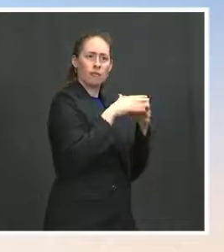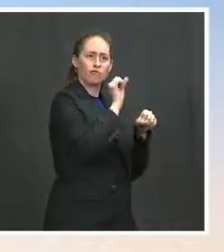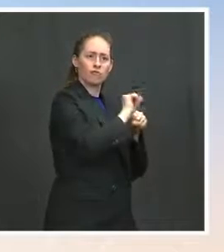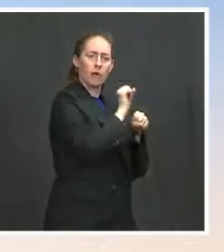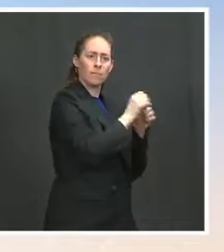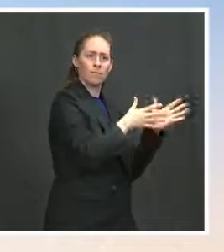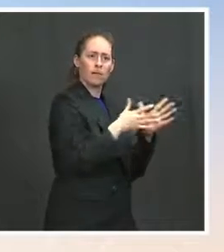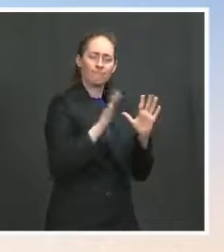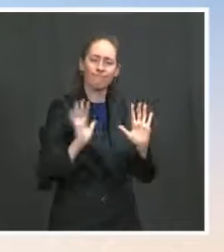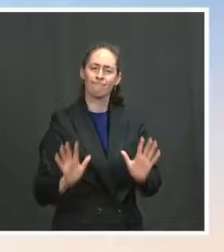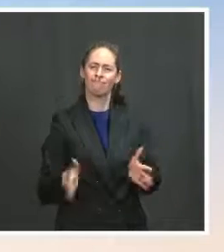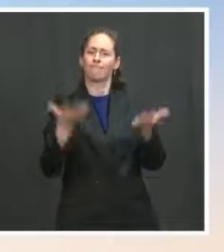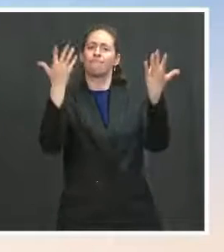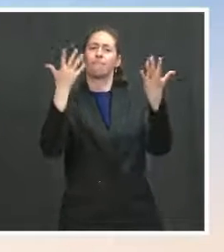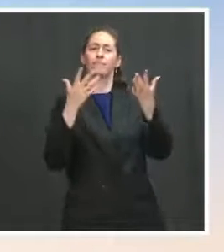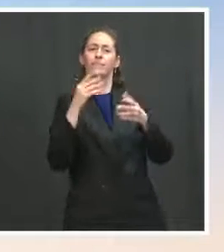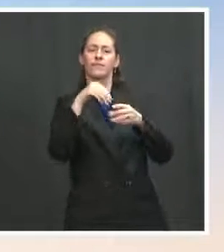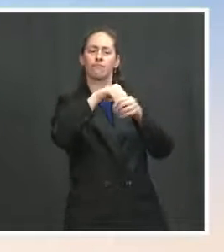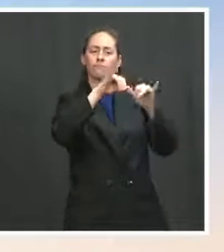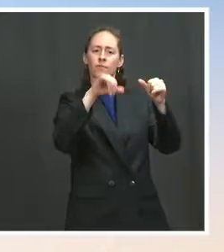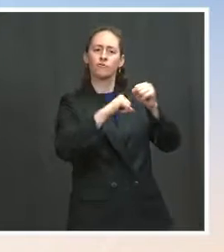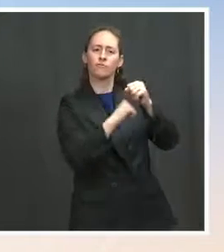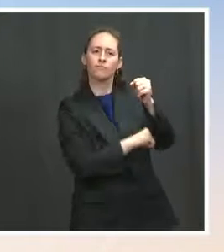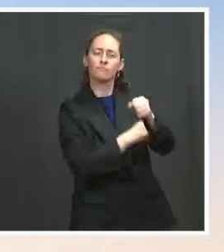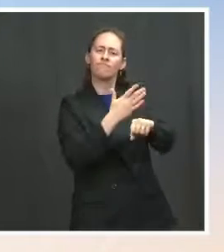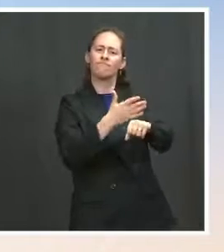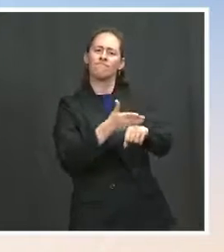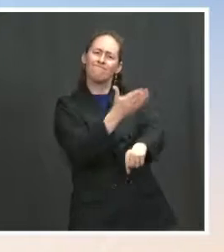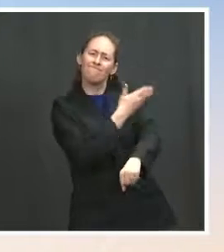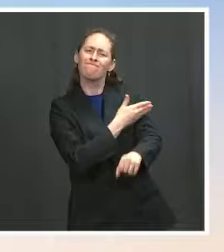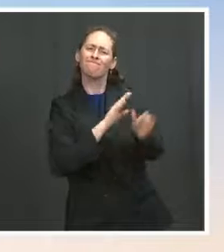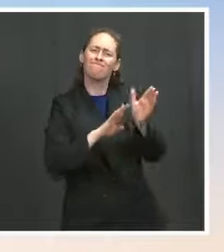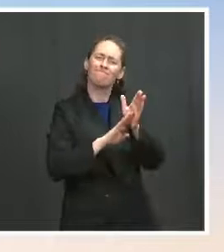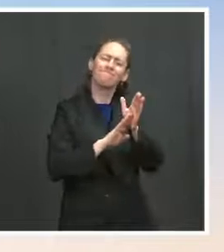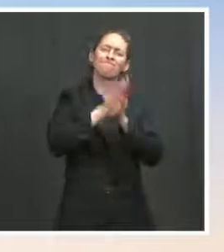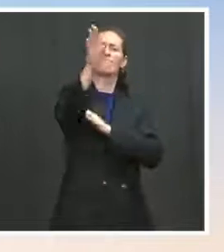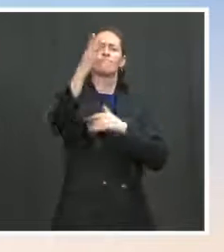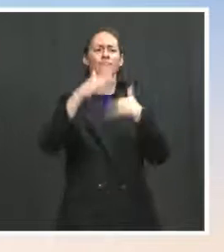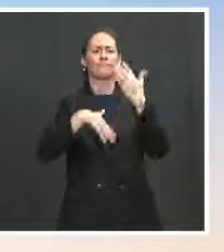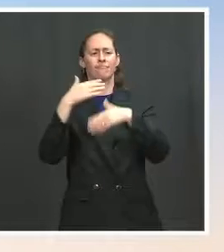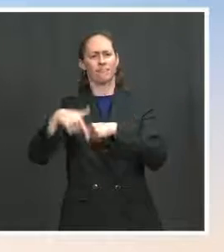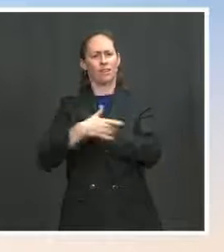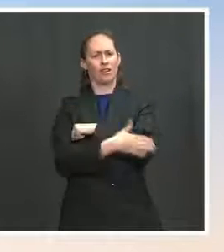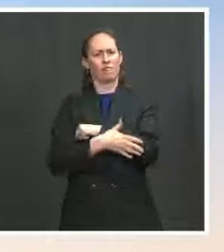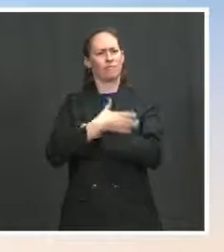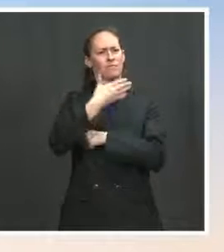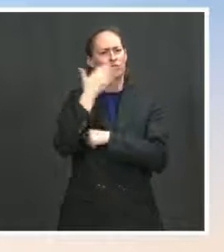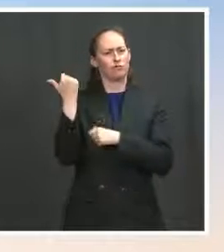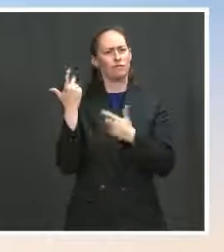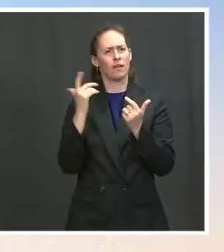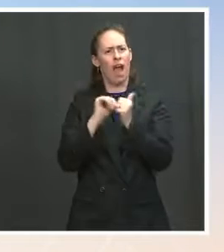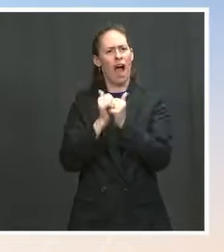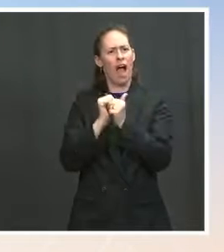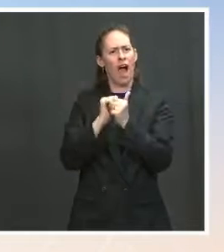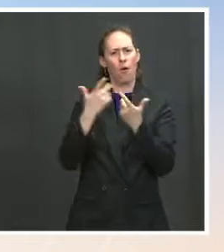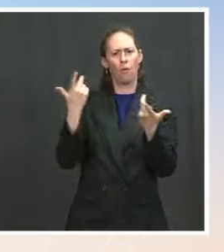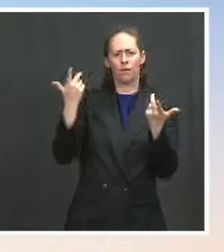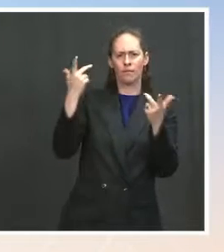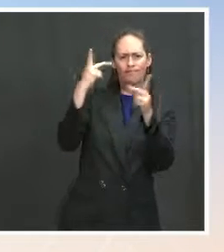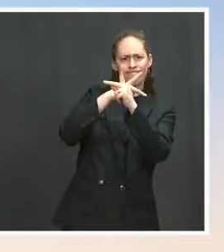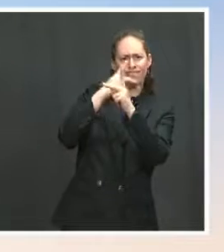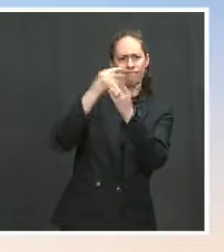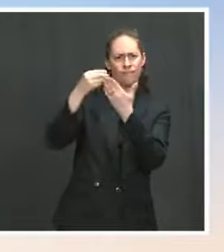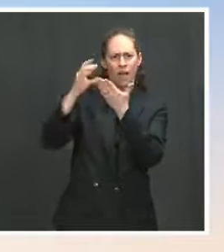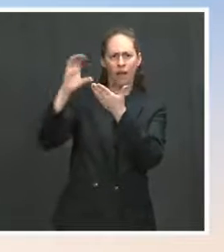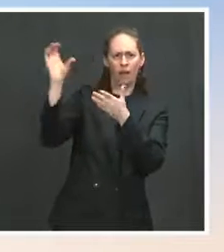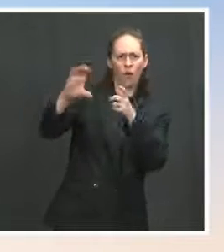more competitive around the world. He's proposed ways to pay for it, right? Others have not exactly done the same in many capacities.